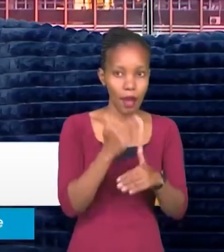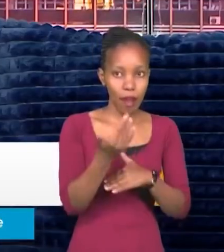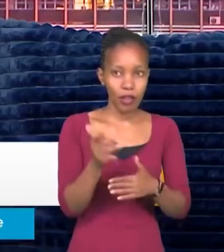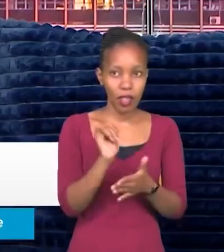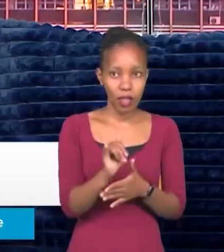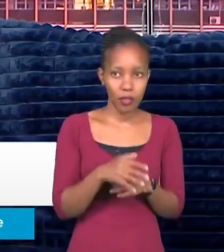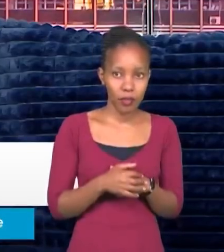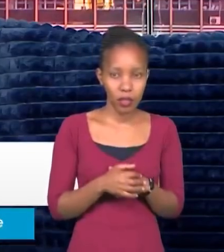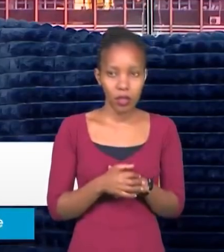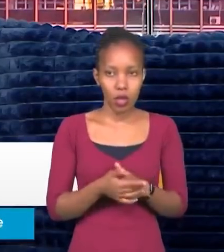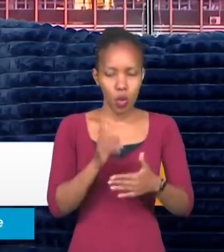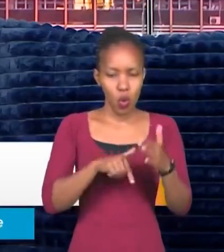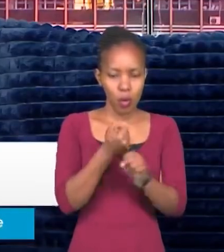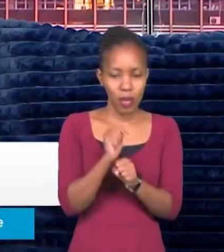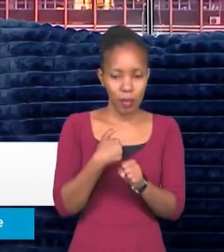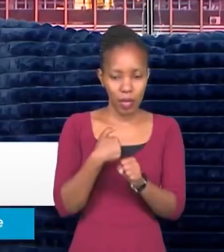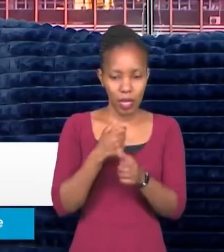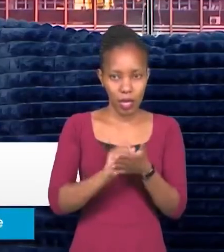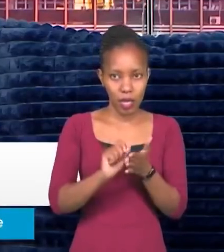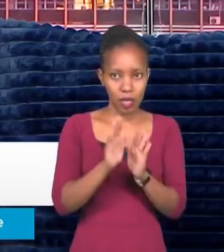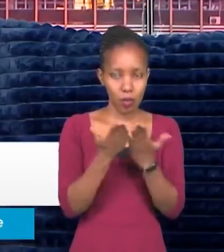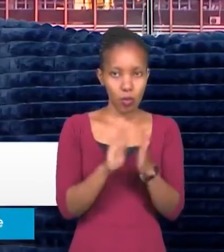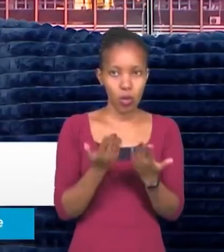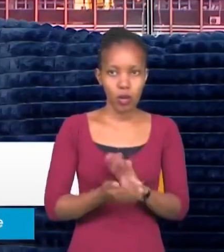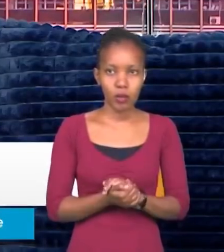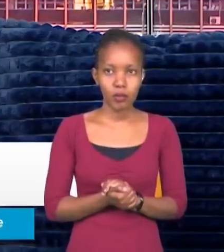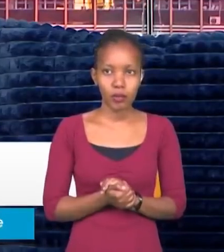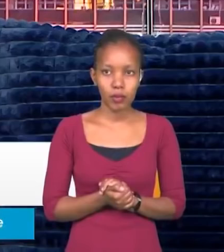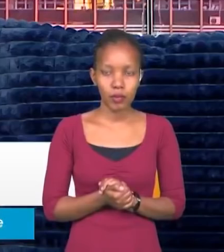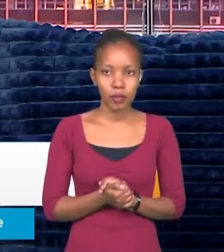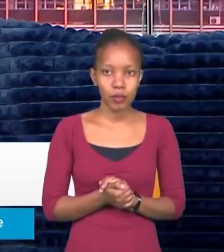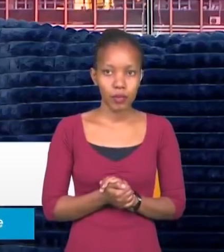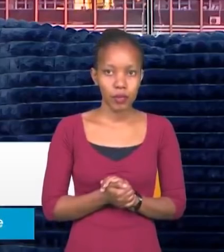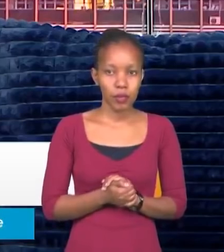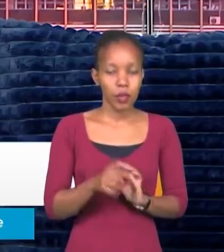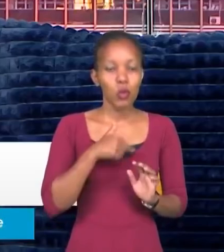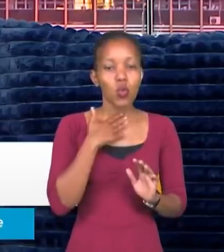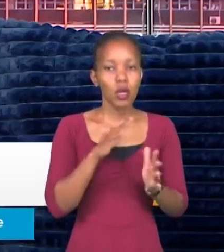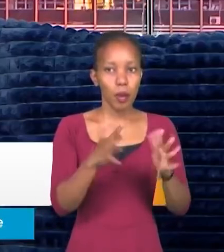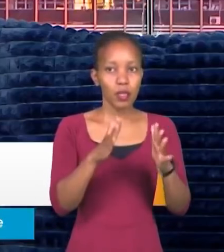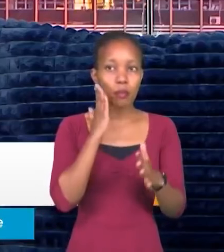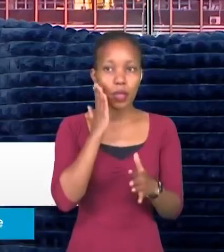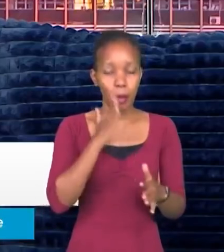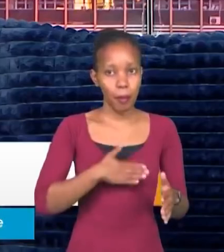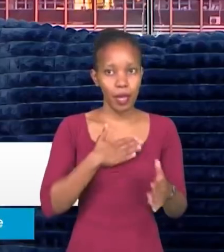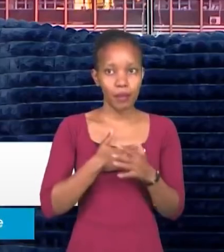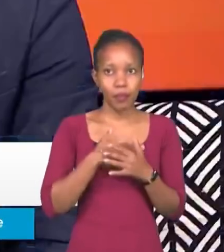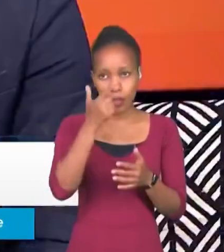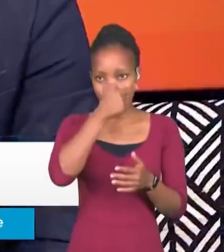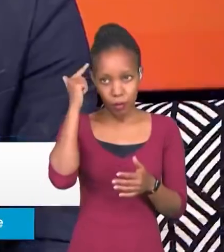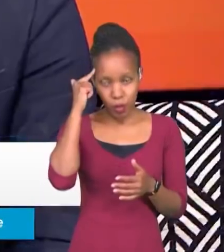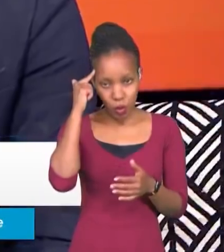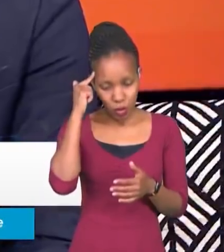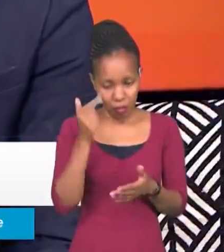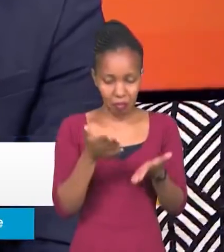what triggered the writing of the book. Mm-hmm. Now, the story of resilience is a chapter there because I want to appreciate my mom because of being